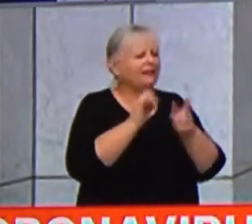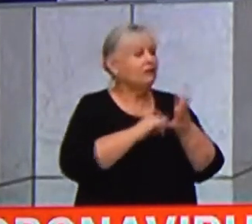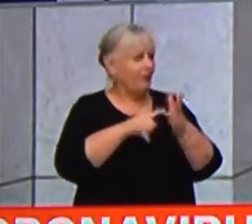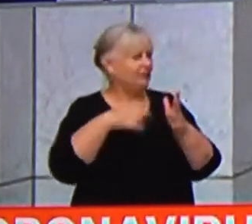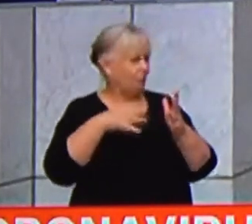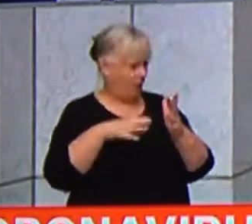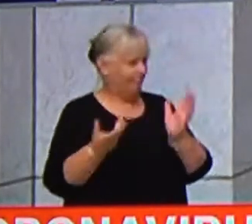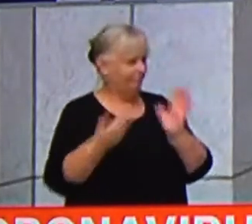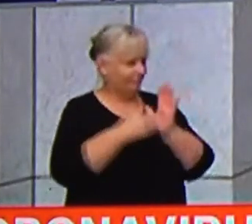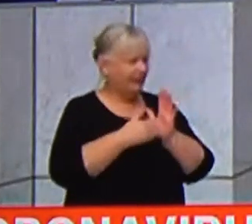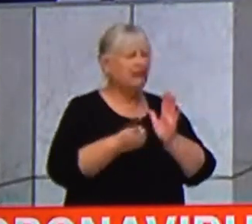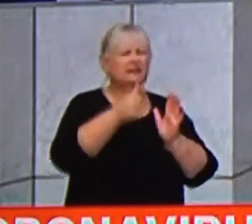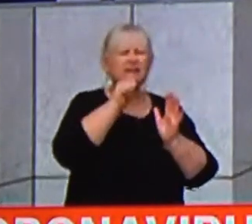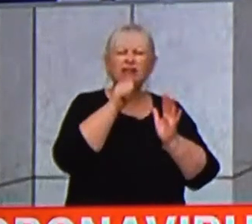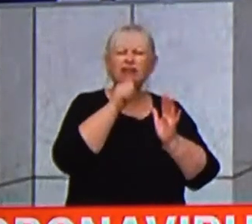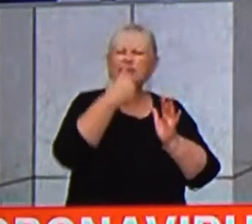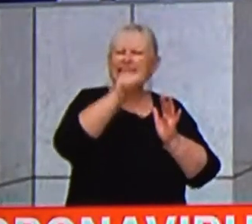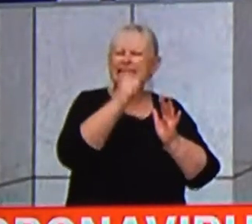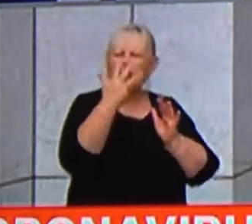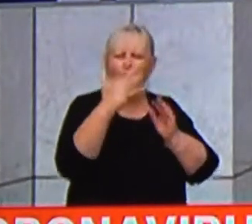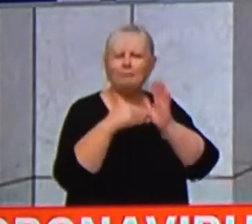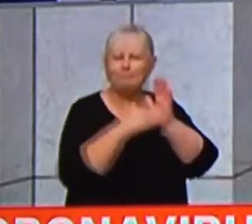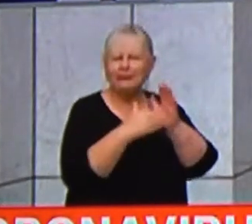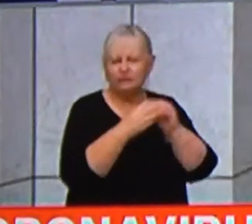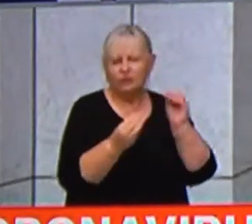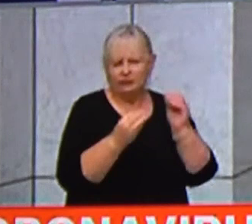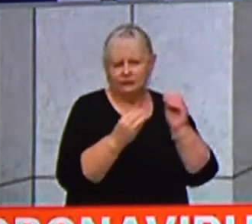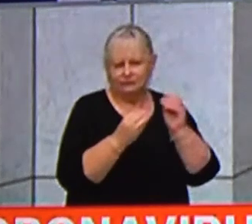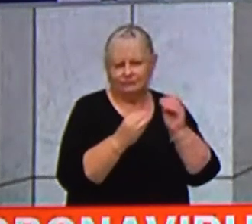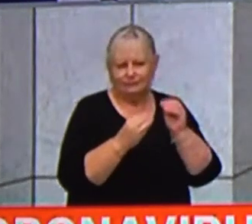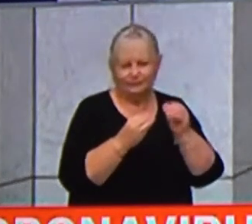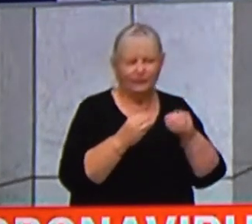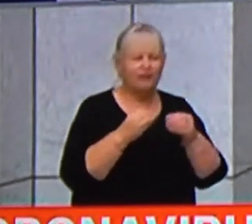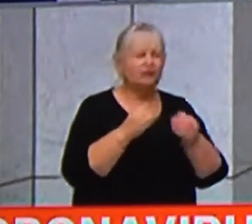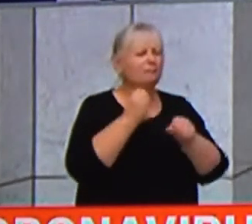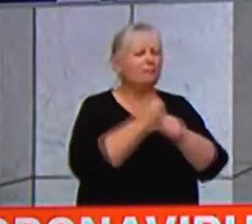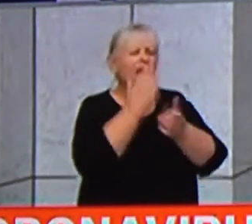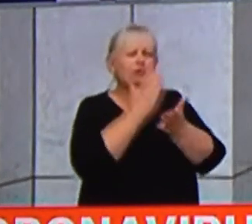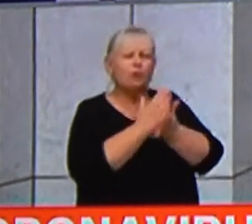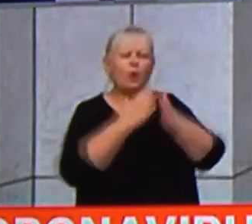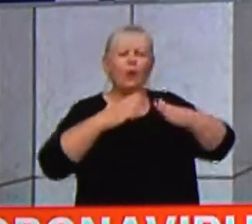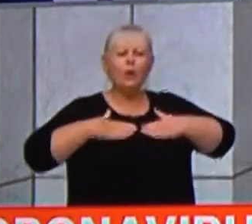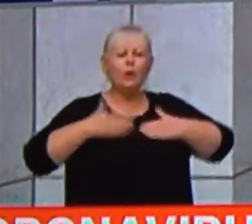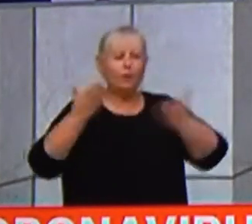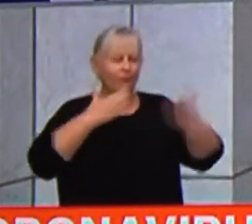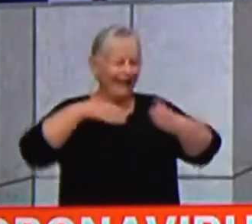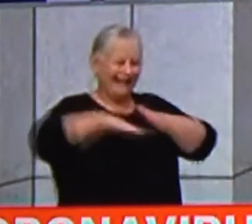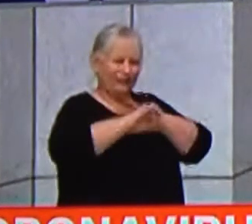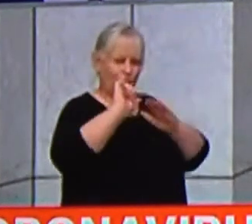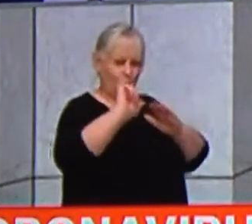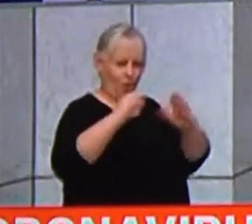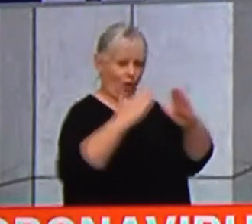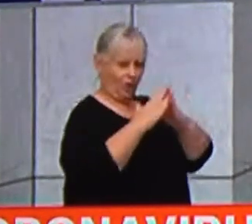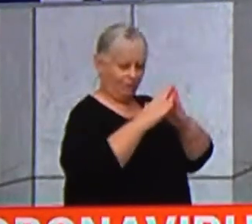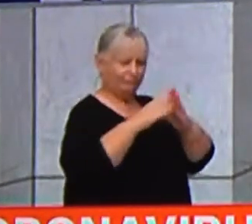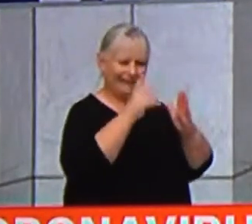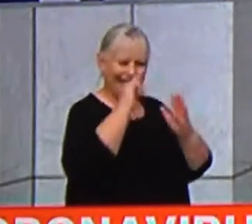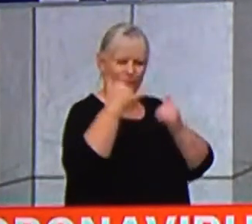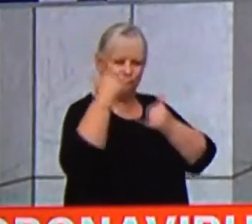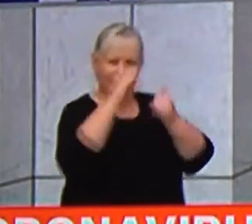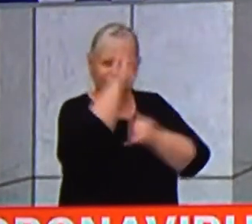it's direct health support through our public hospital system. And it was only a week or so ago that the Health Minister and I stood here and